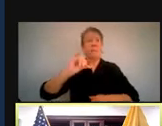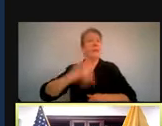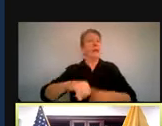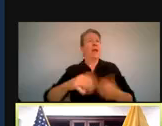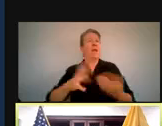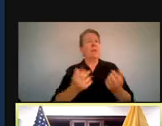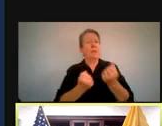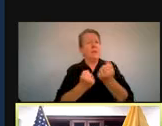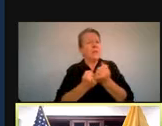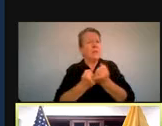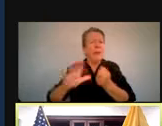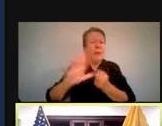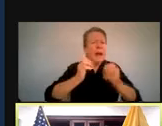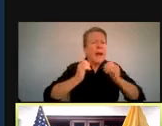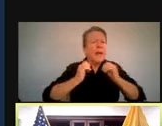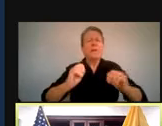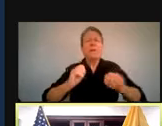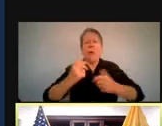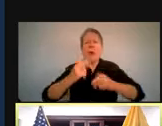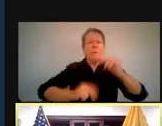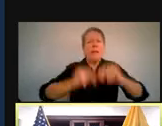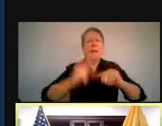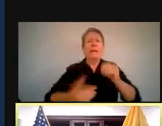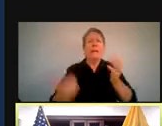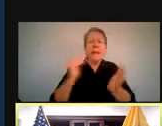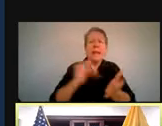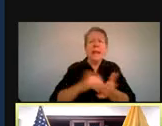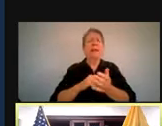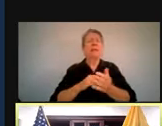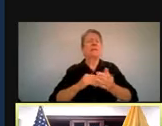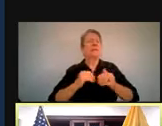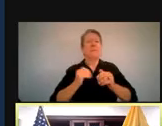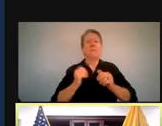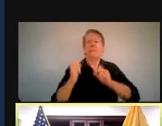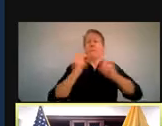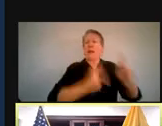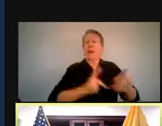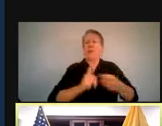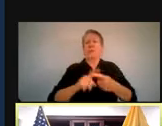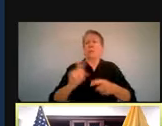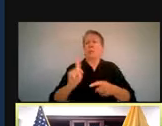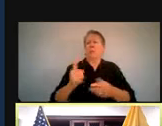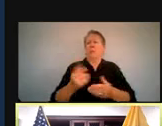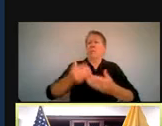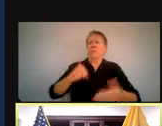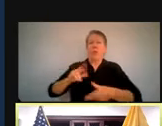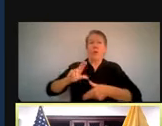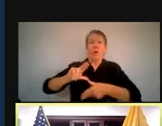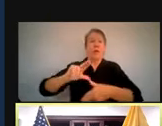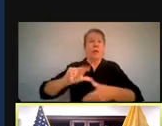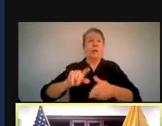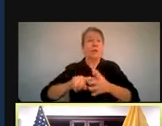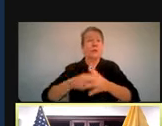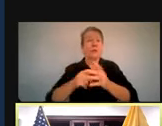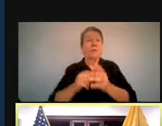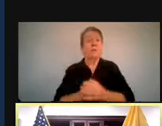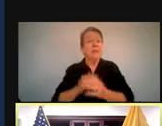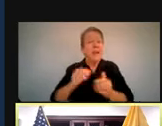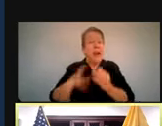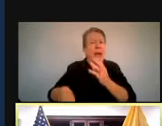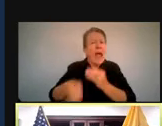of our communities is steadfast. A couple of other quick notes, if I may. We have a lot of ground to cover